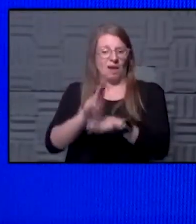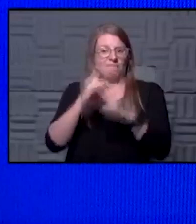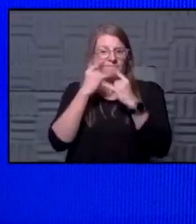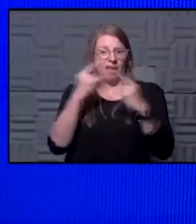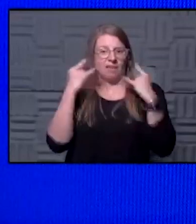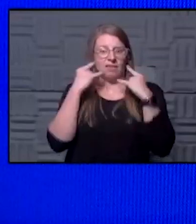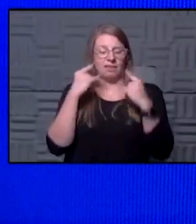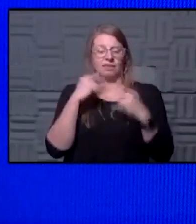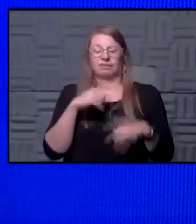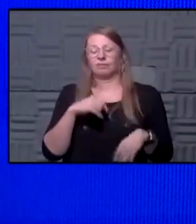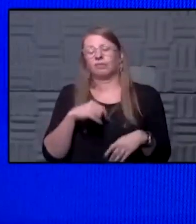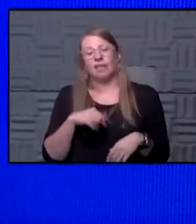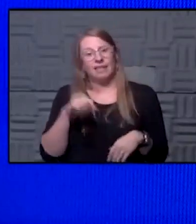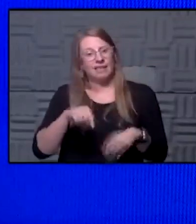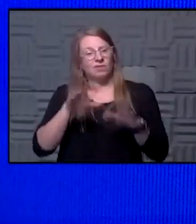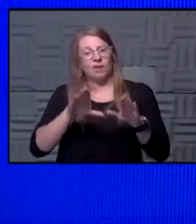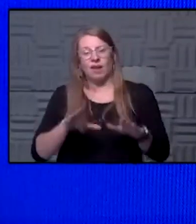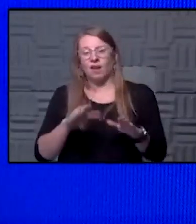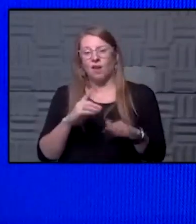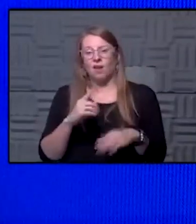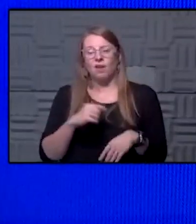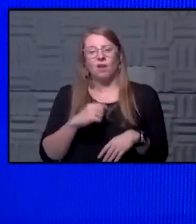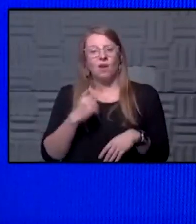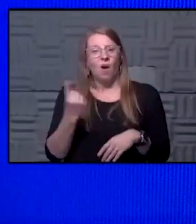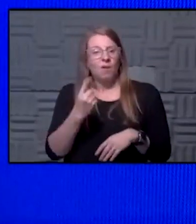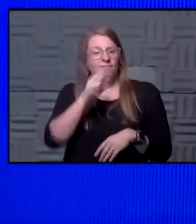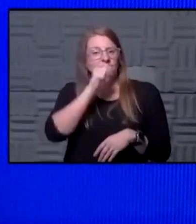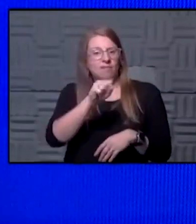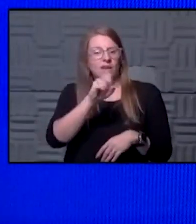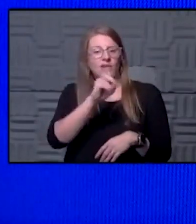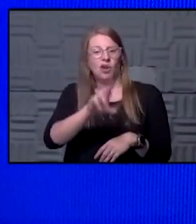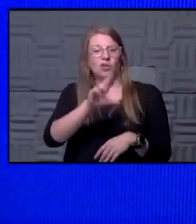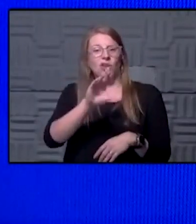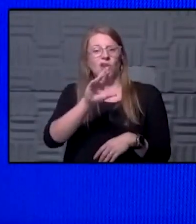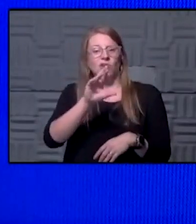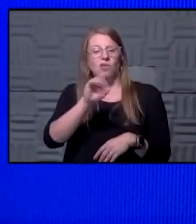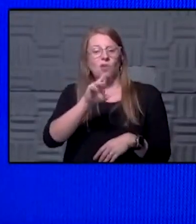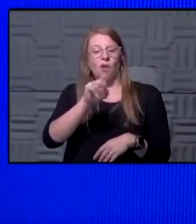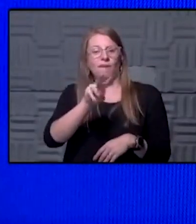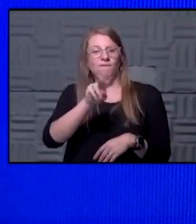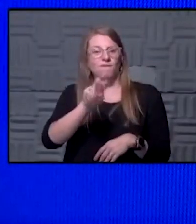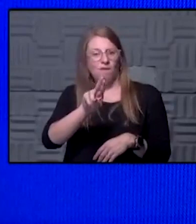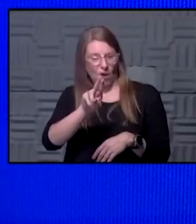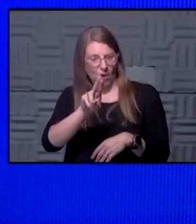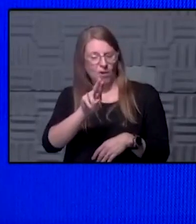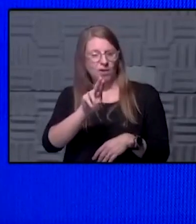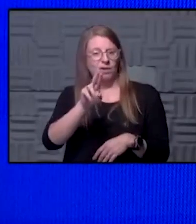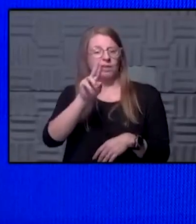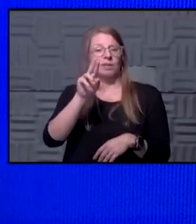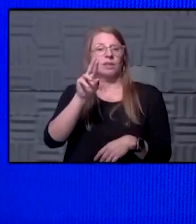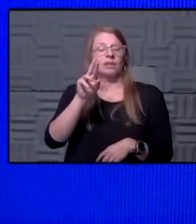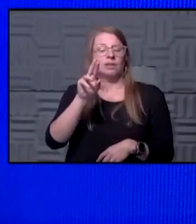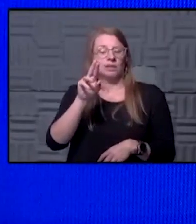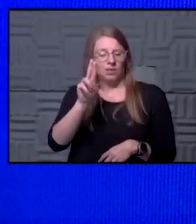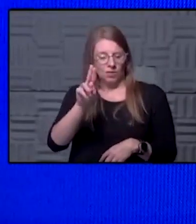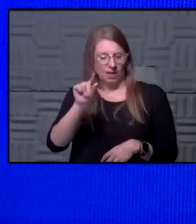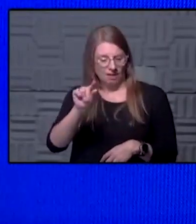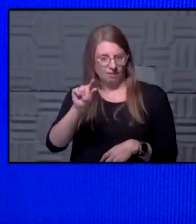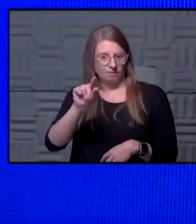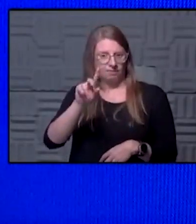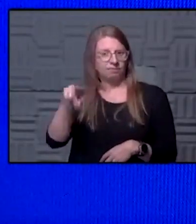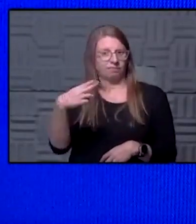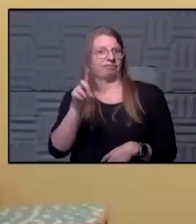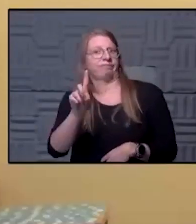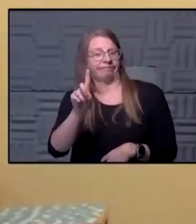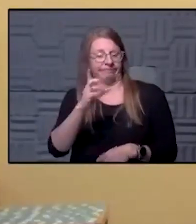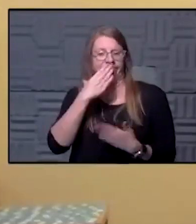I always enjoy having Dr. Erin Corriveau on the program. She does such a great job, Deputy Medical Officer, United Government. Thanks, Erin, for coming